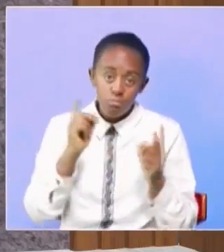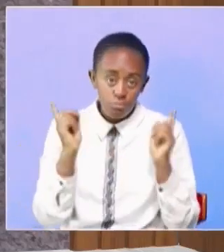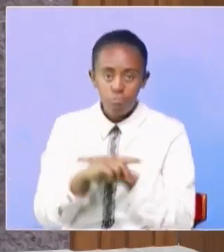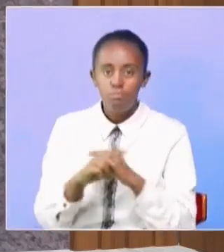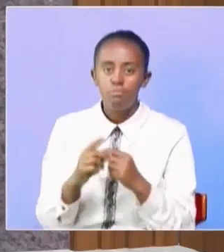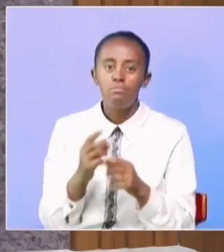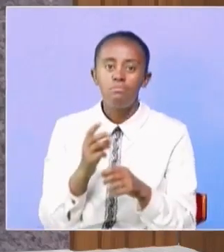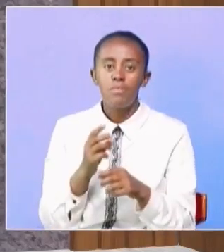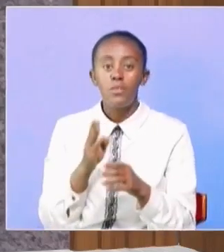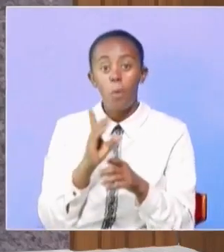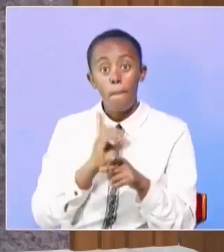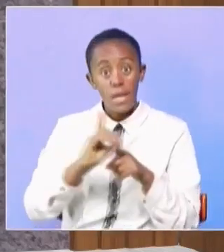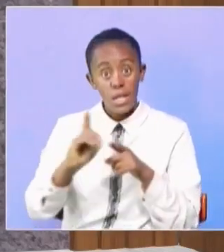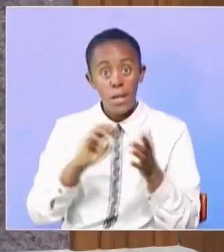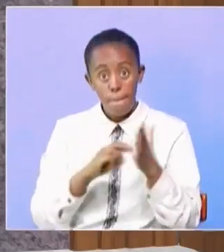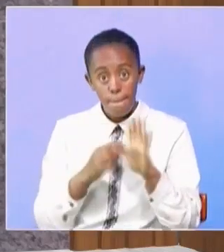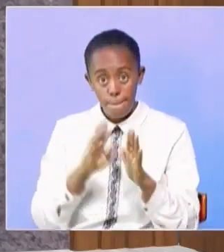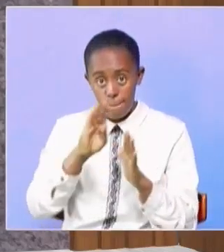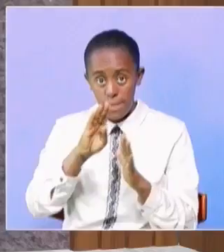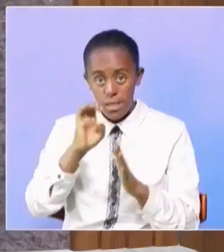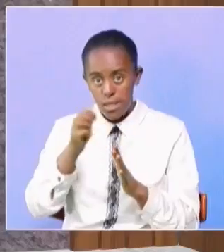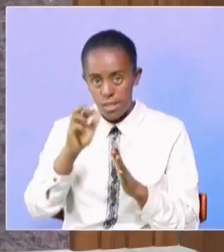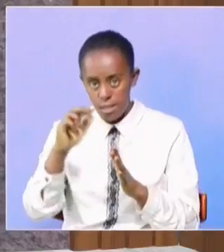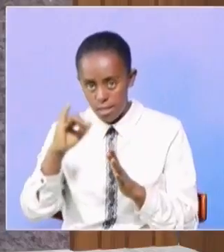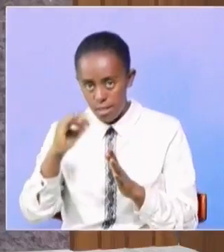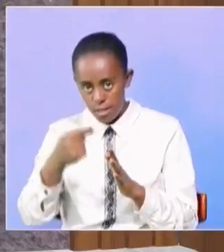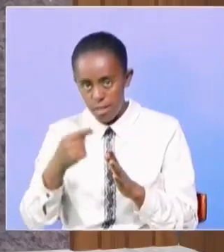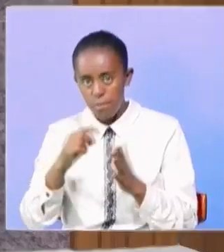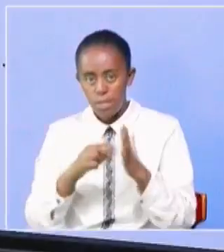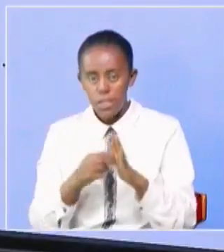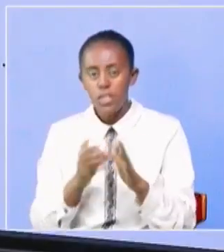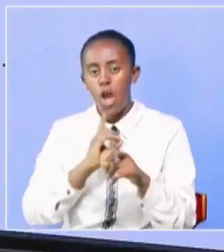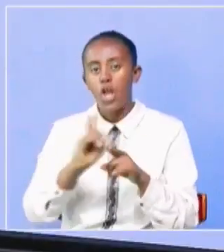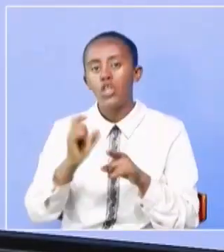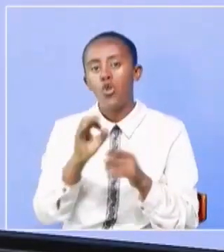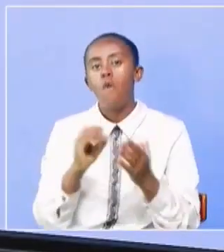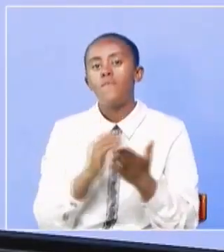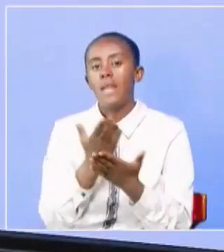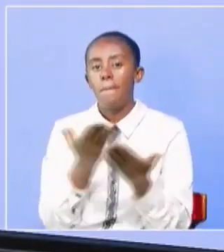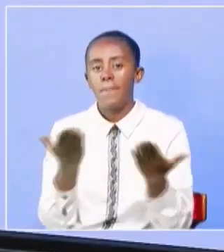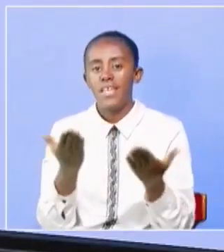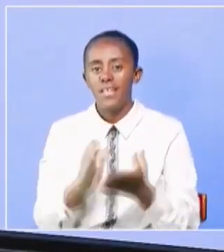is what? The direction or position of something.